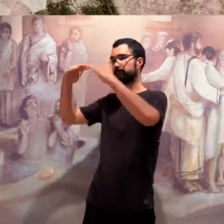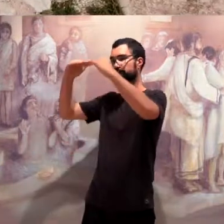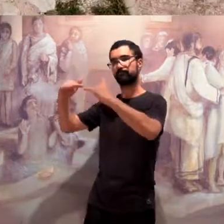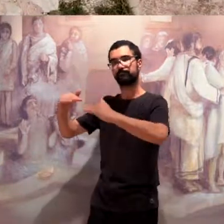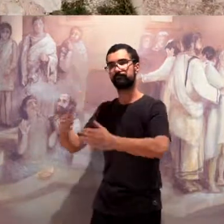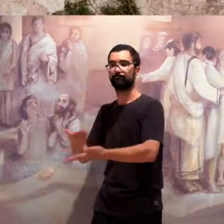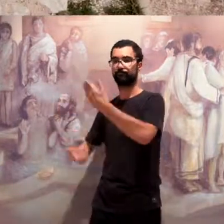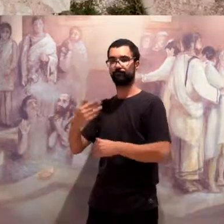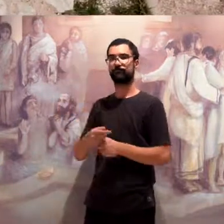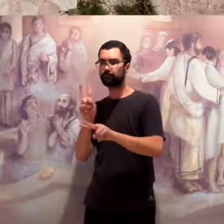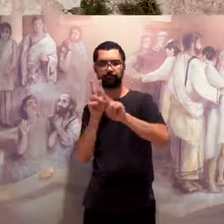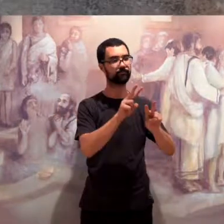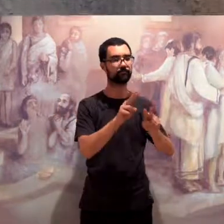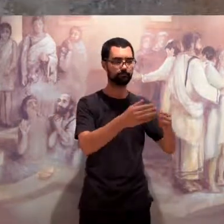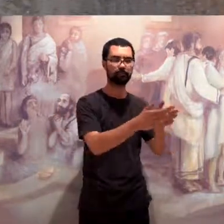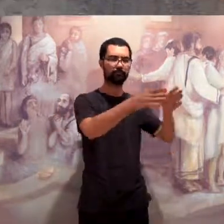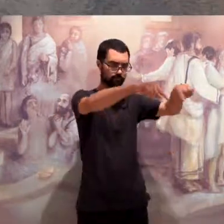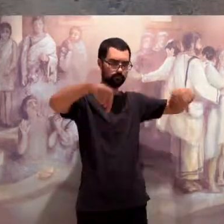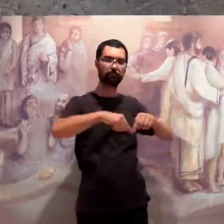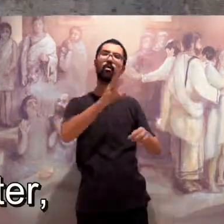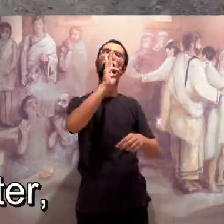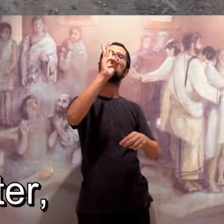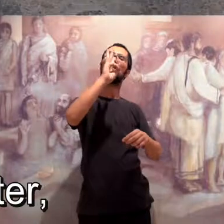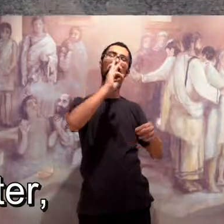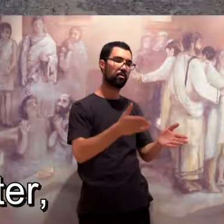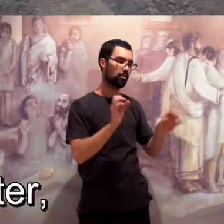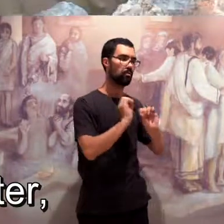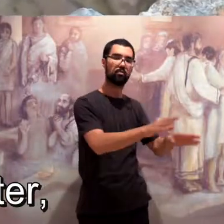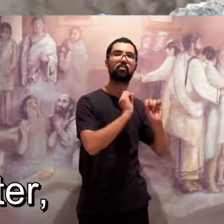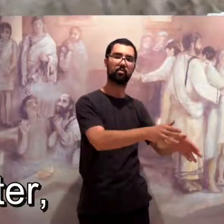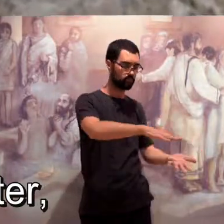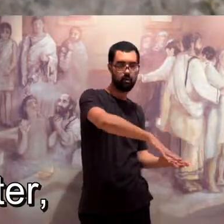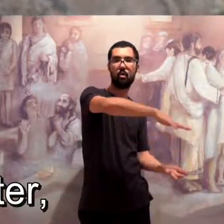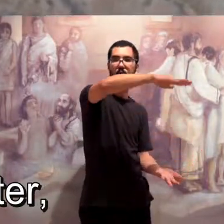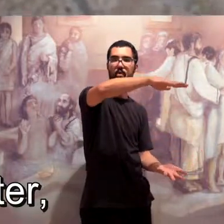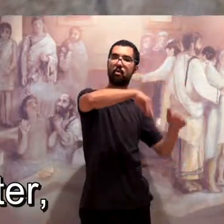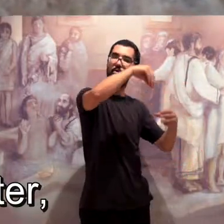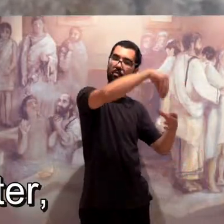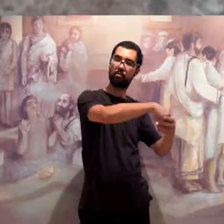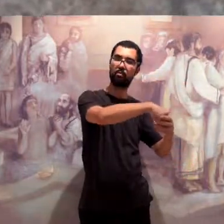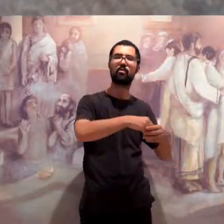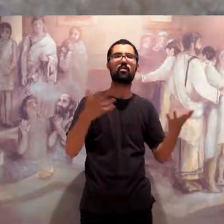investigating. Behind, you can see a tank that was used to store